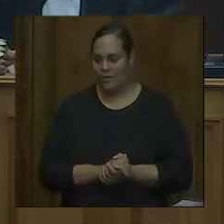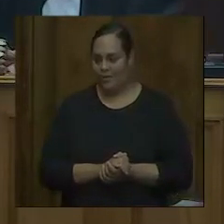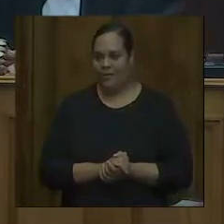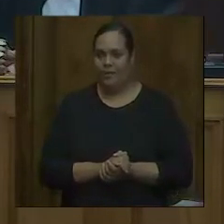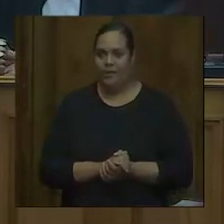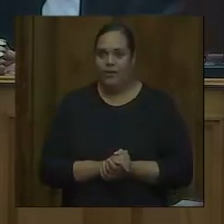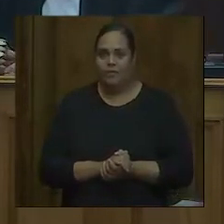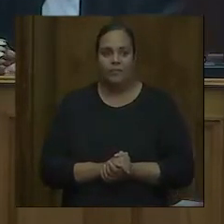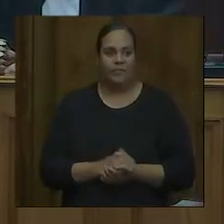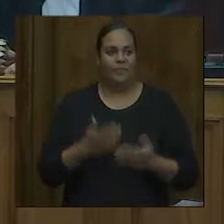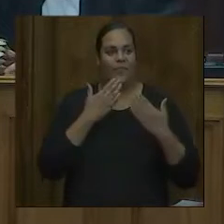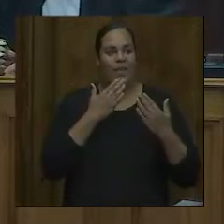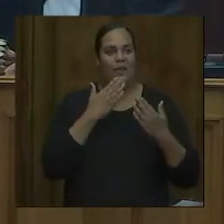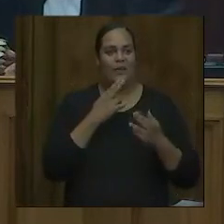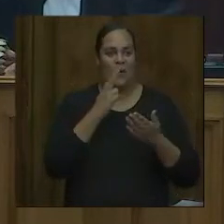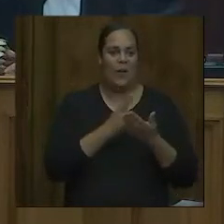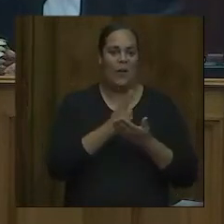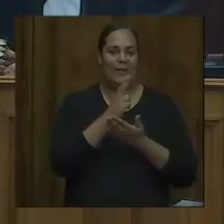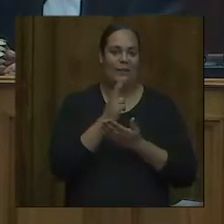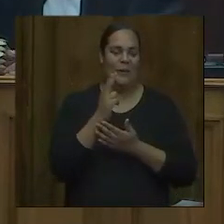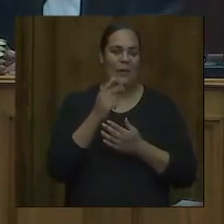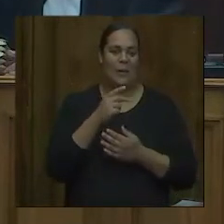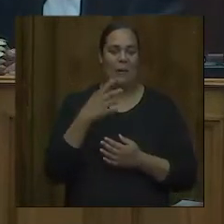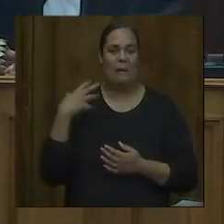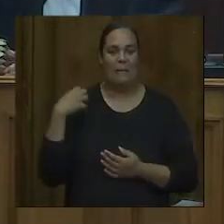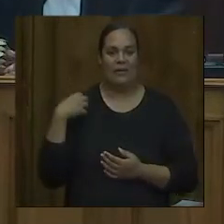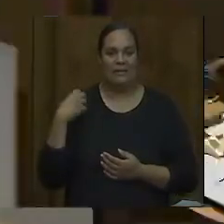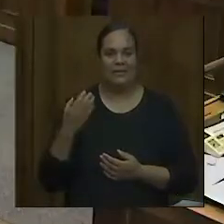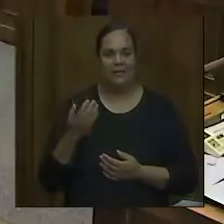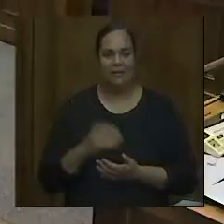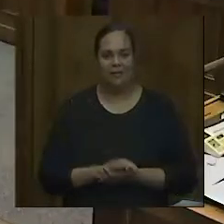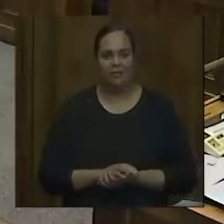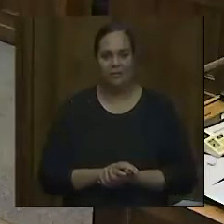Thank you, Honourable Minister. I now see the Honourable Max.